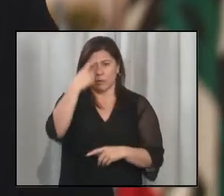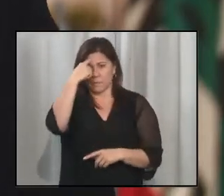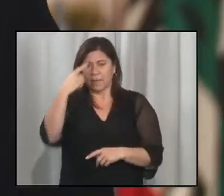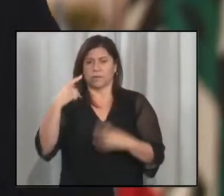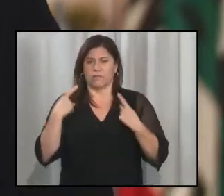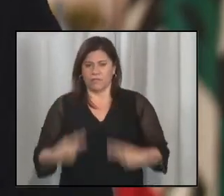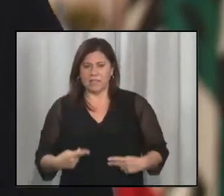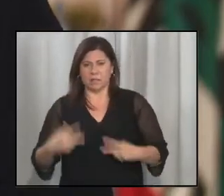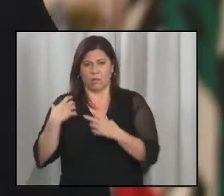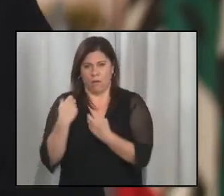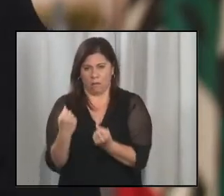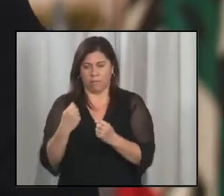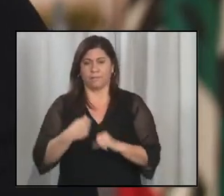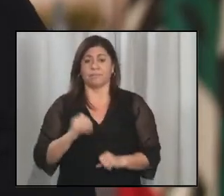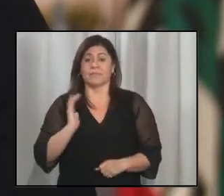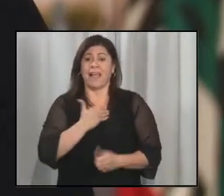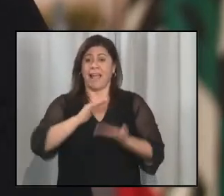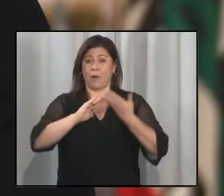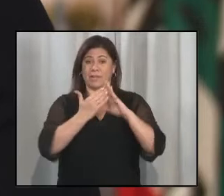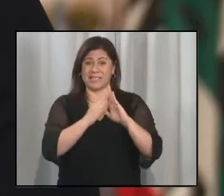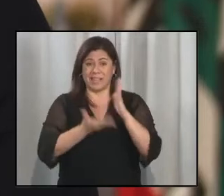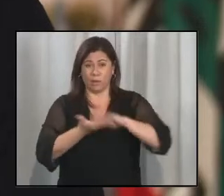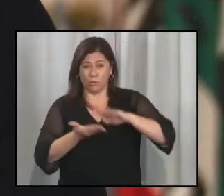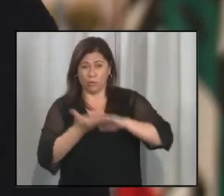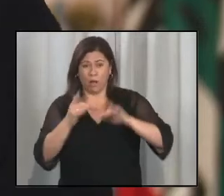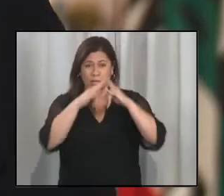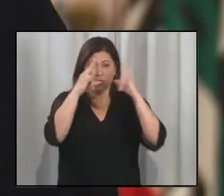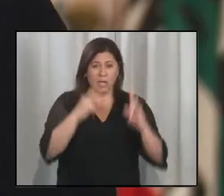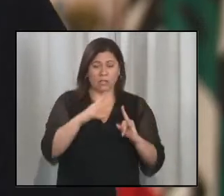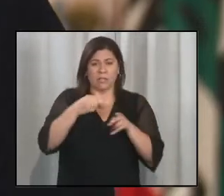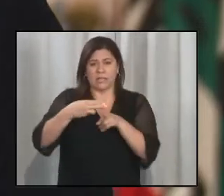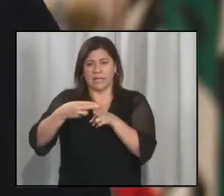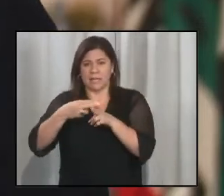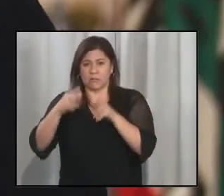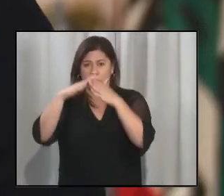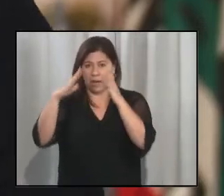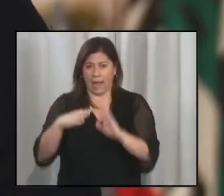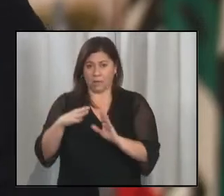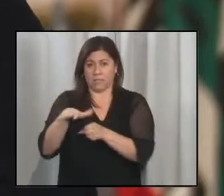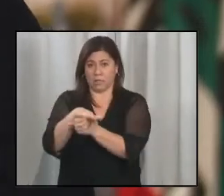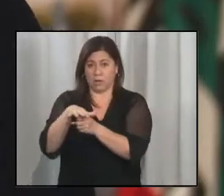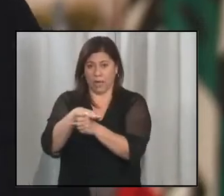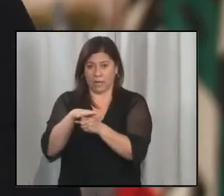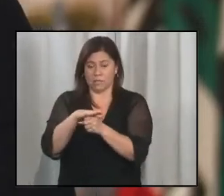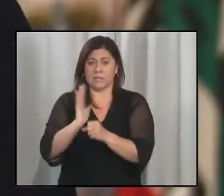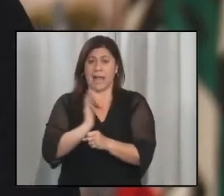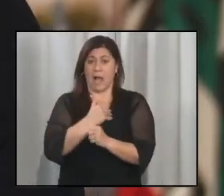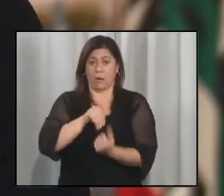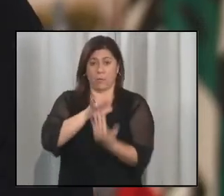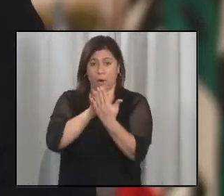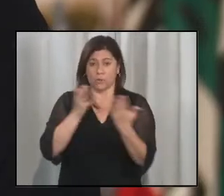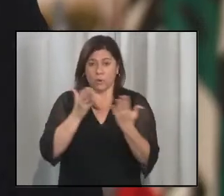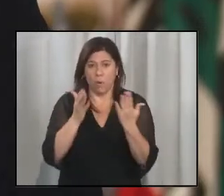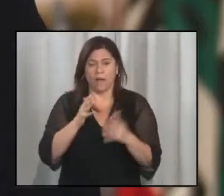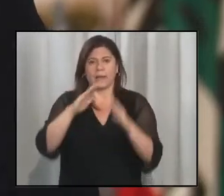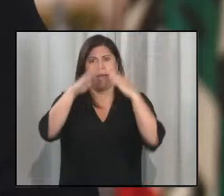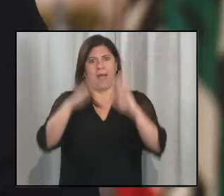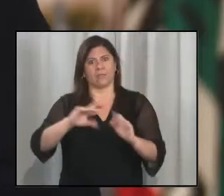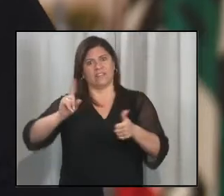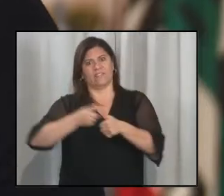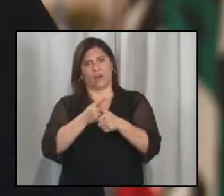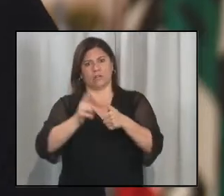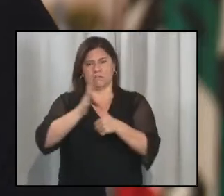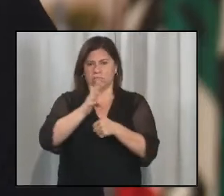well-being. Our city-run shelters and interim housing sites support the Housing First approach, and all of our continuum of care